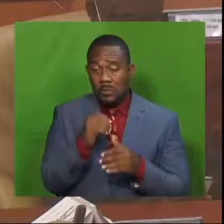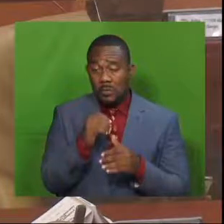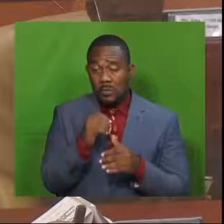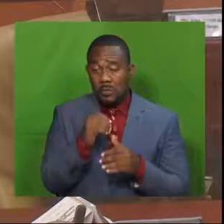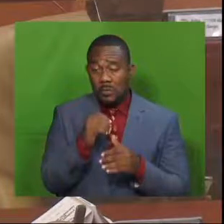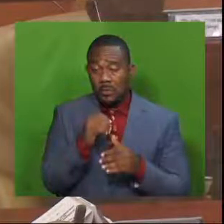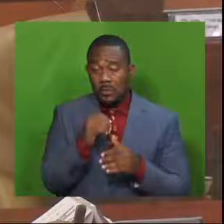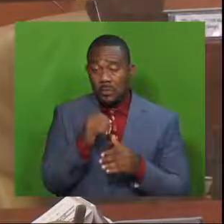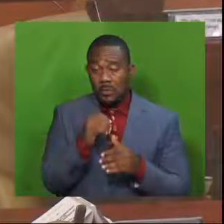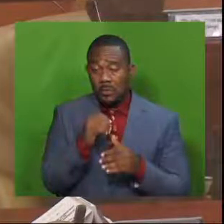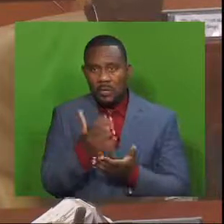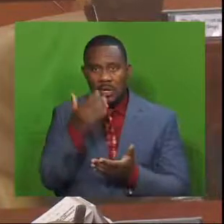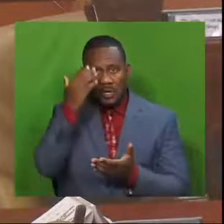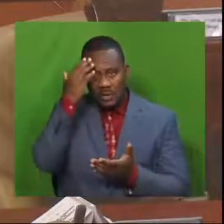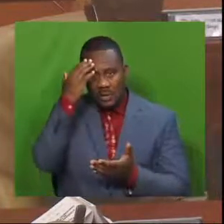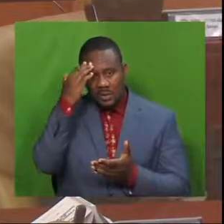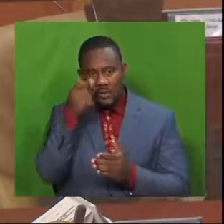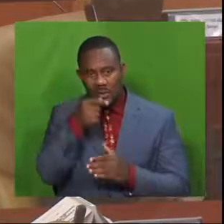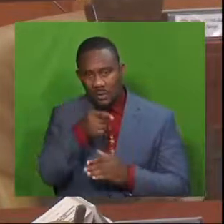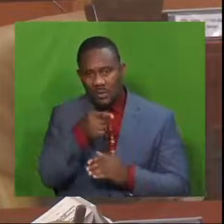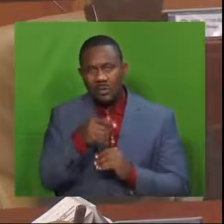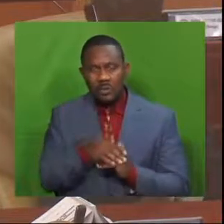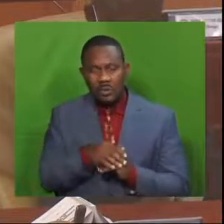is quite diligent when it comes to these